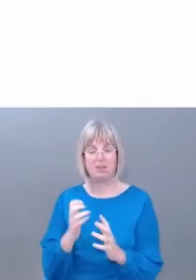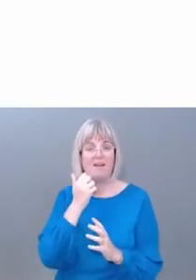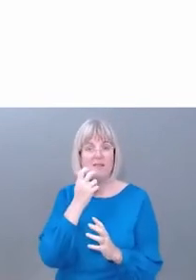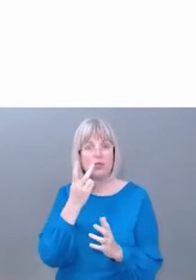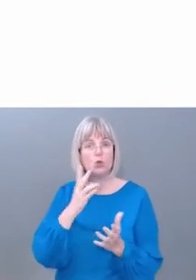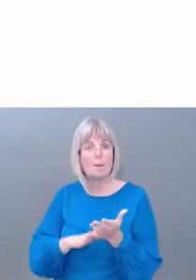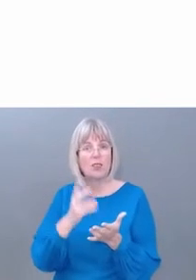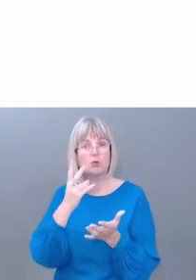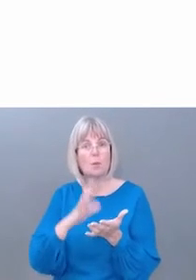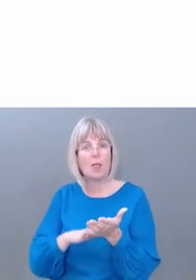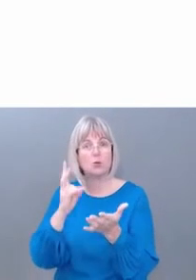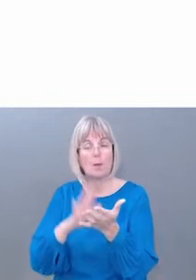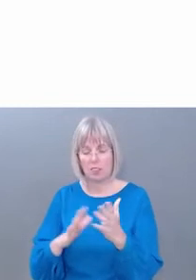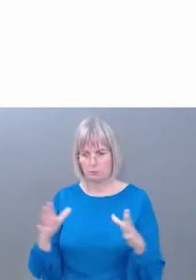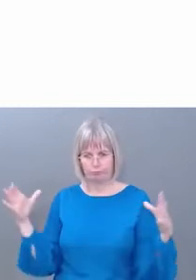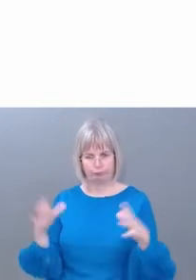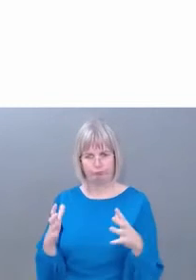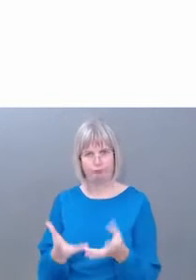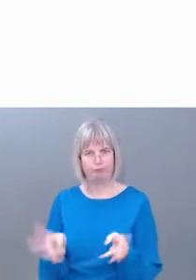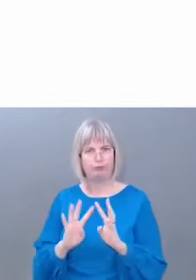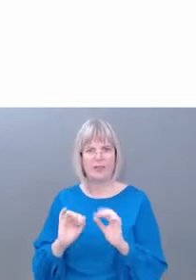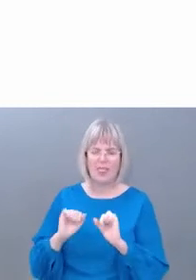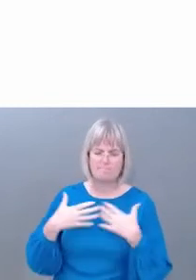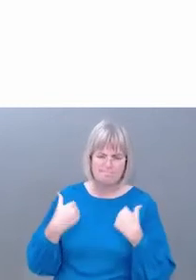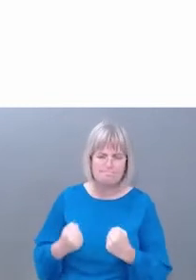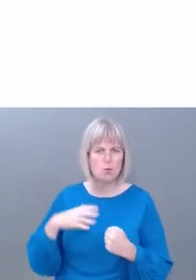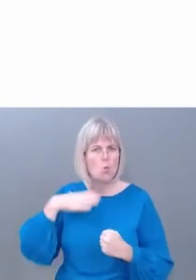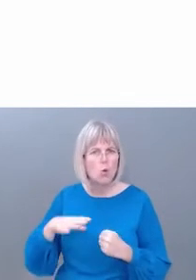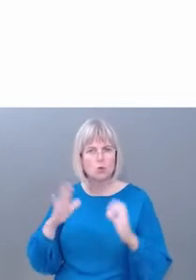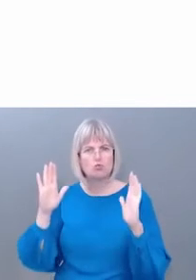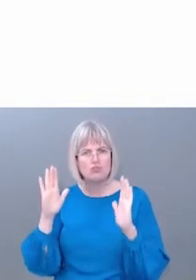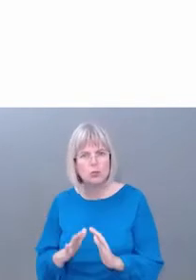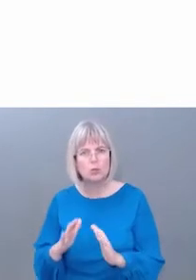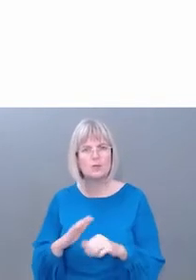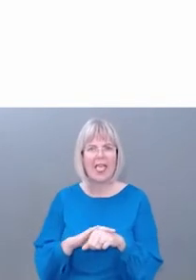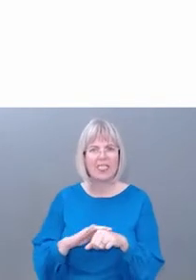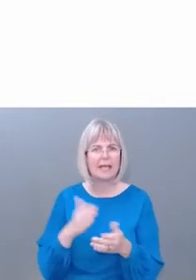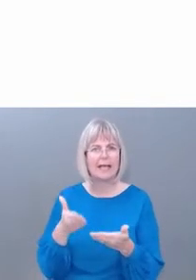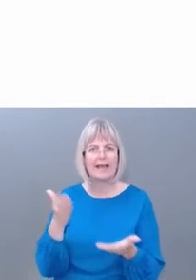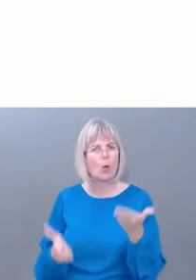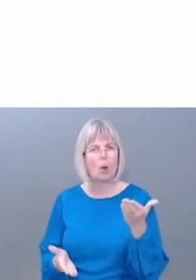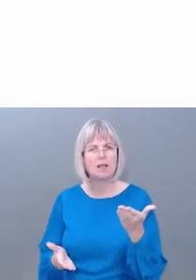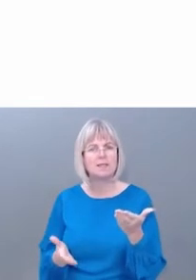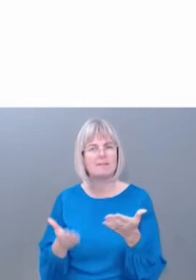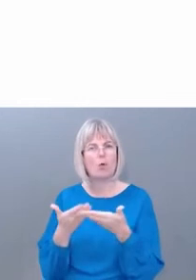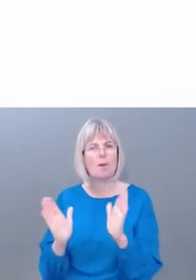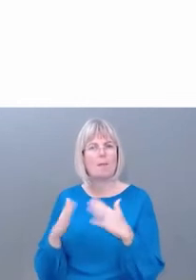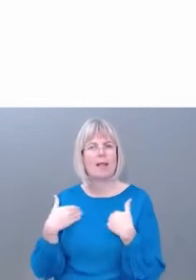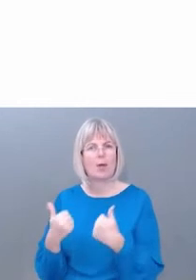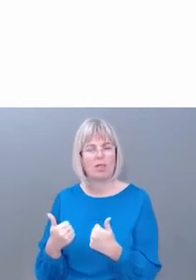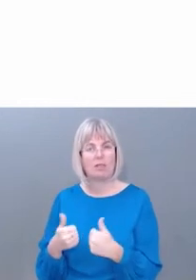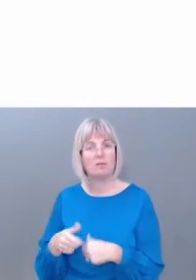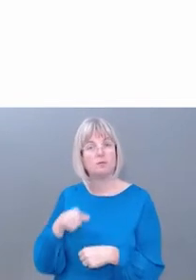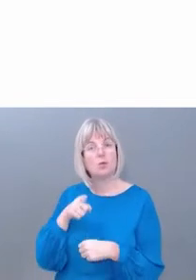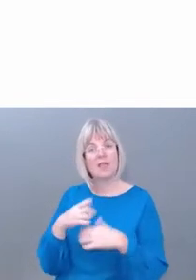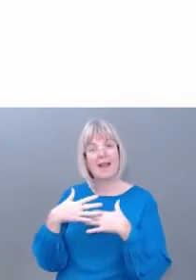are passionate about reducing ethnic inequalities in mental health. As such, the network's grown to operate as a community of practice. We